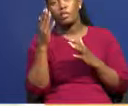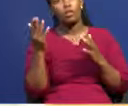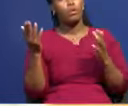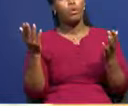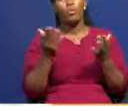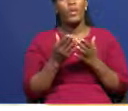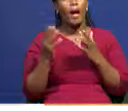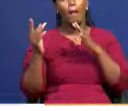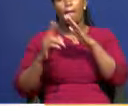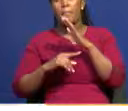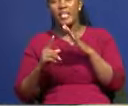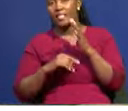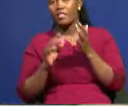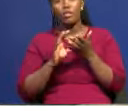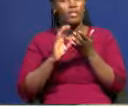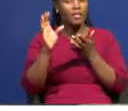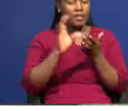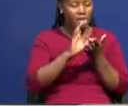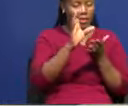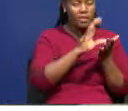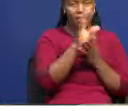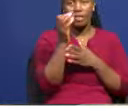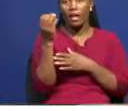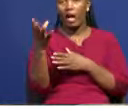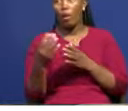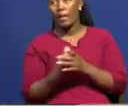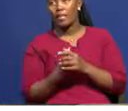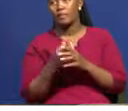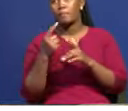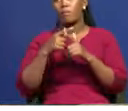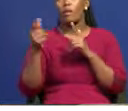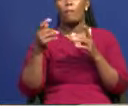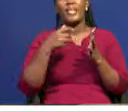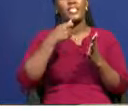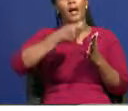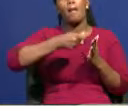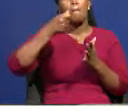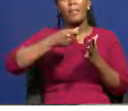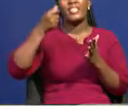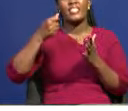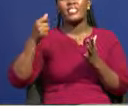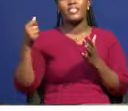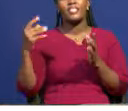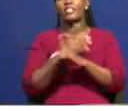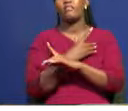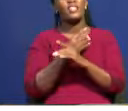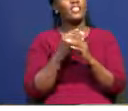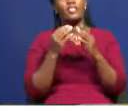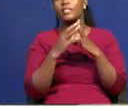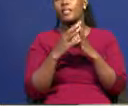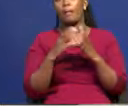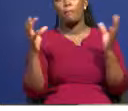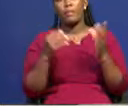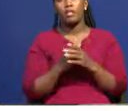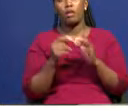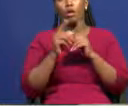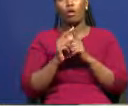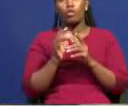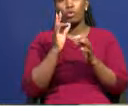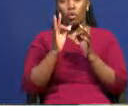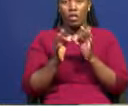where, out of 2.9 trillion. Mm-hmm. But you see, the budget deficit is too wide. That means that for us to even fund the 4